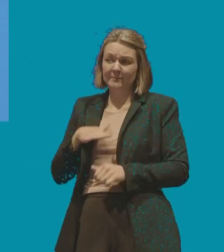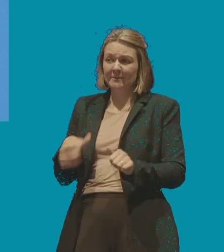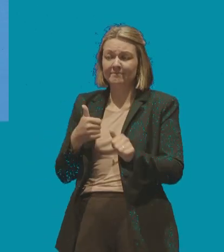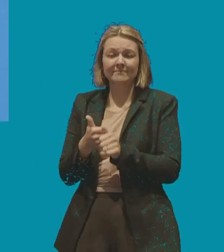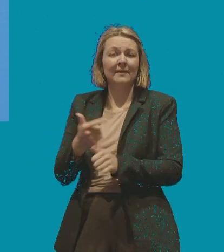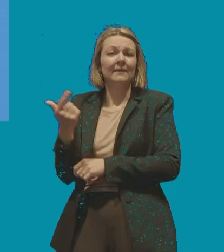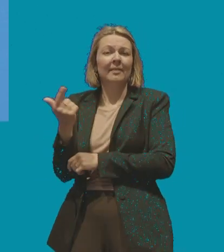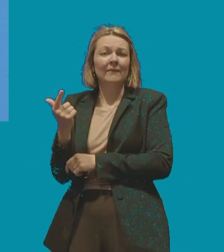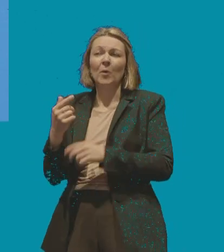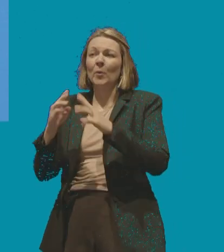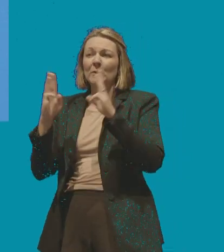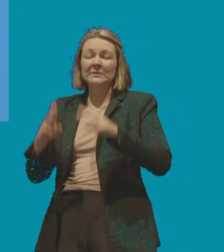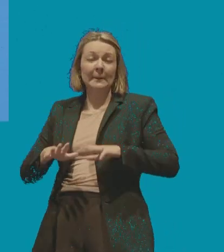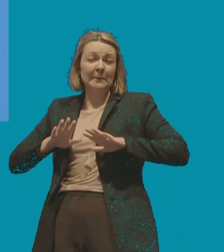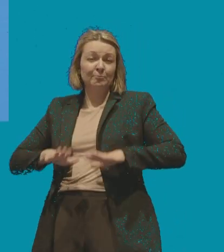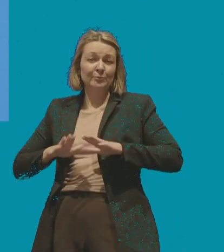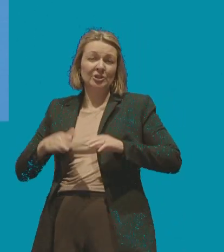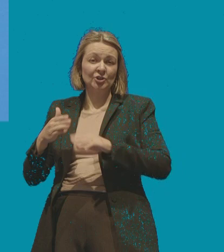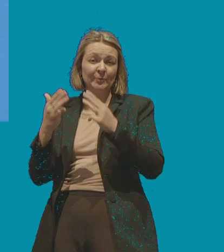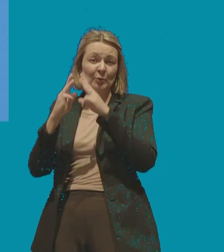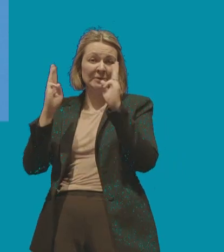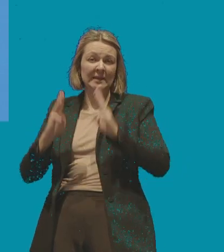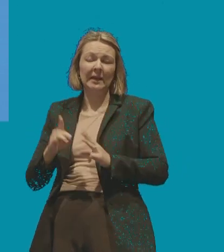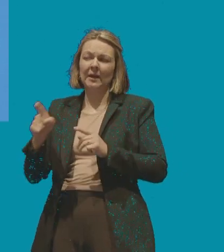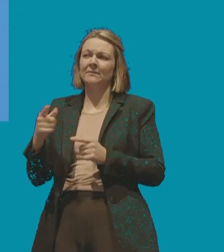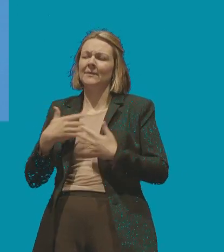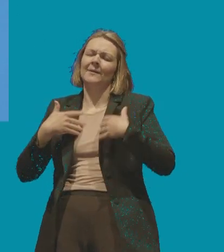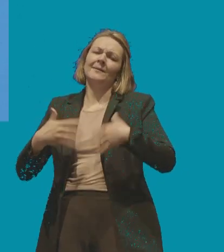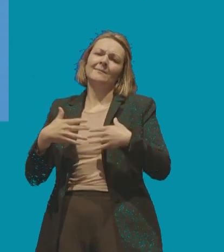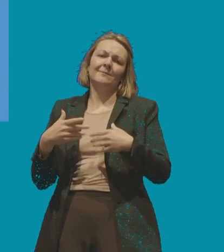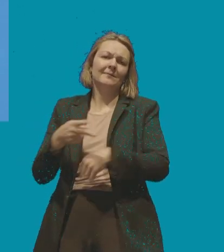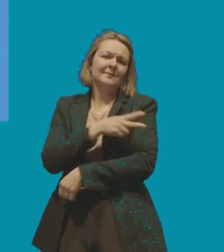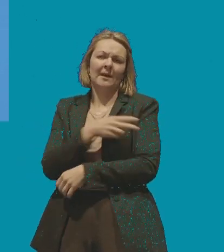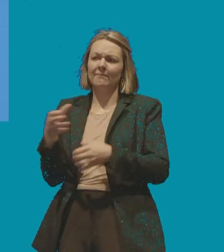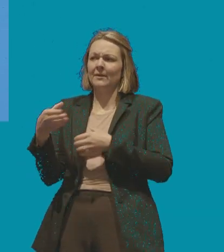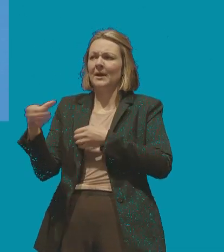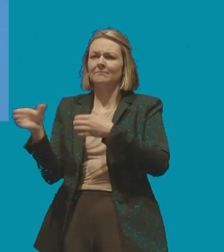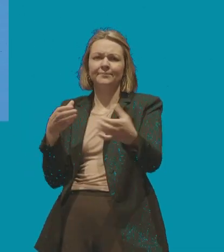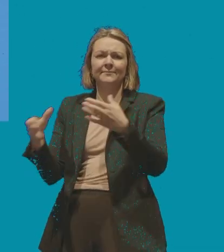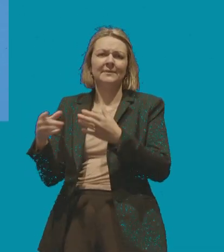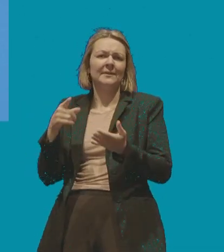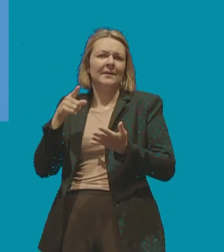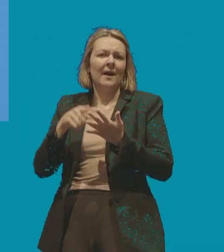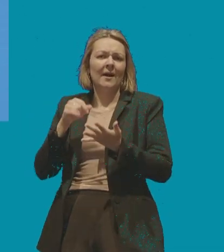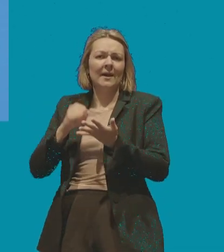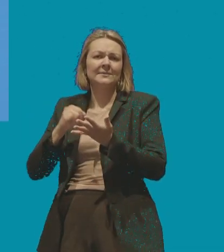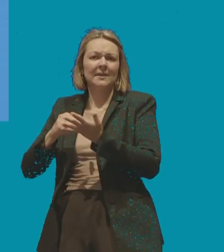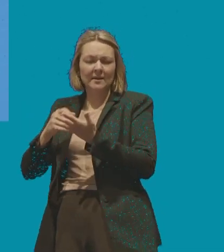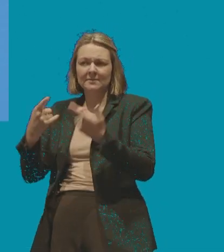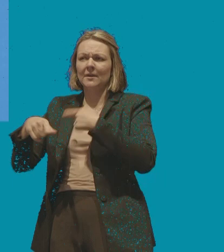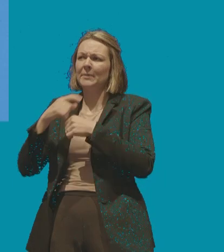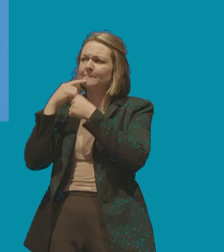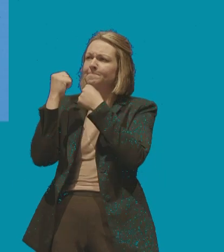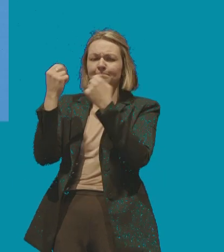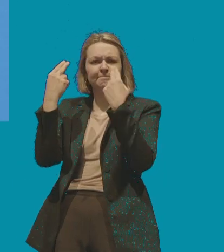Liverpool museums, at the British Museum, and those incredible outsourced workers in ISS, working in civil service departments, fighting for